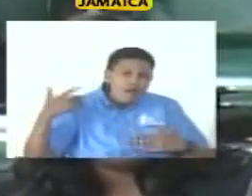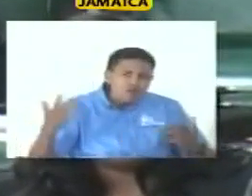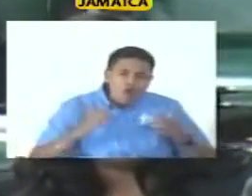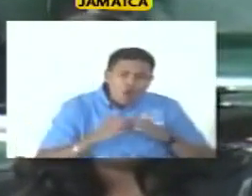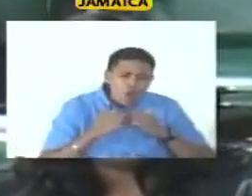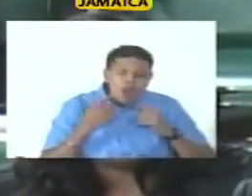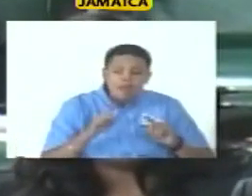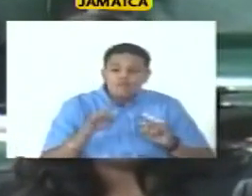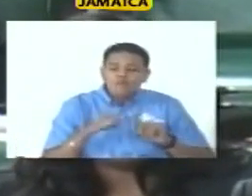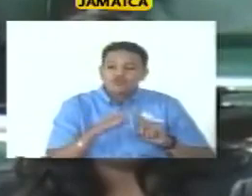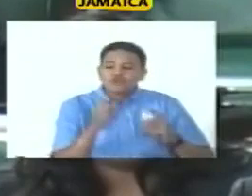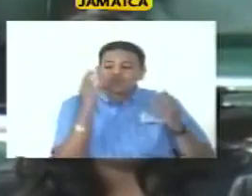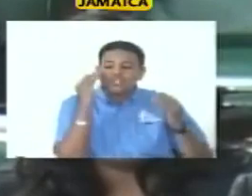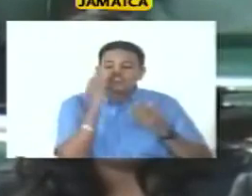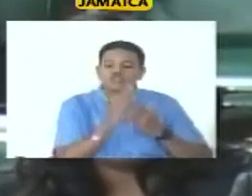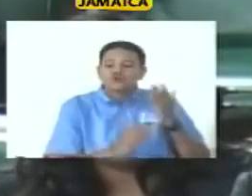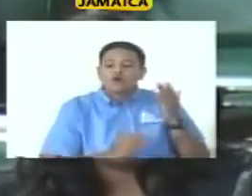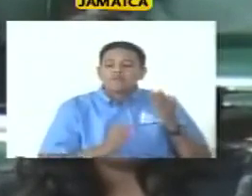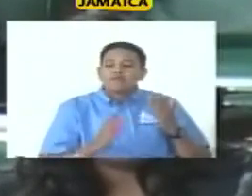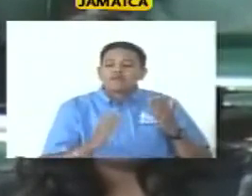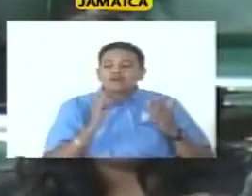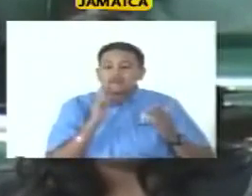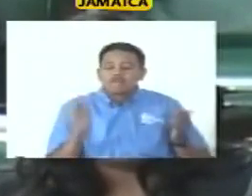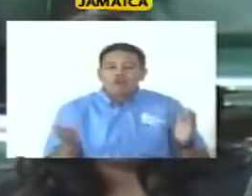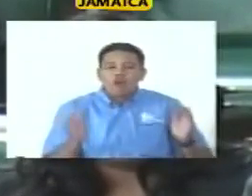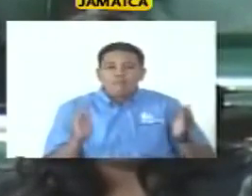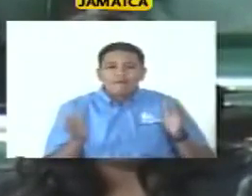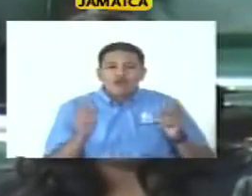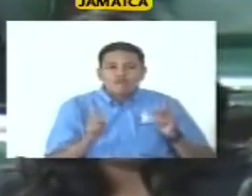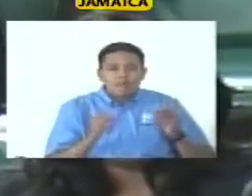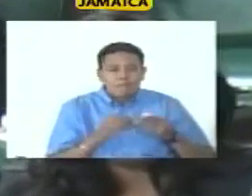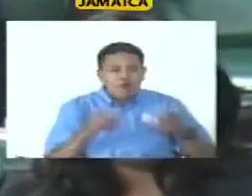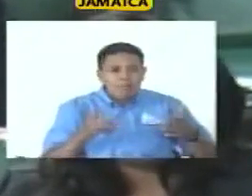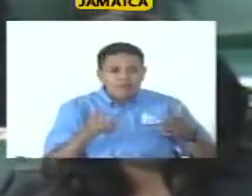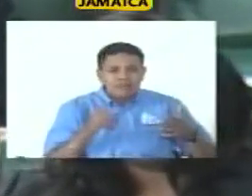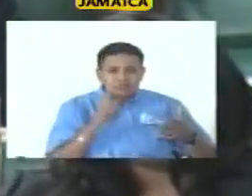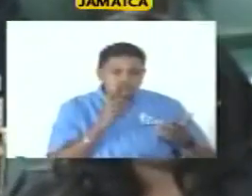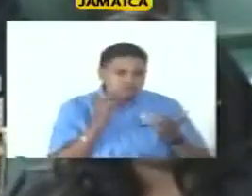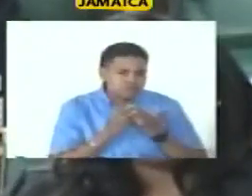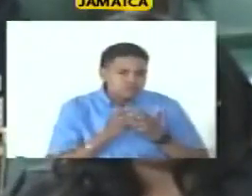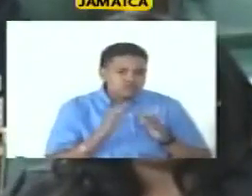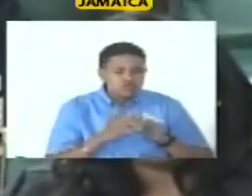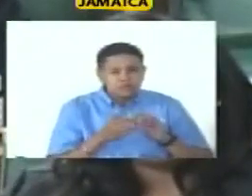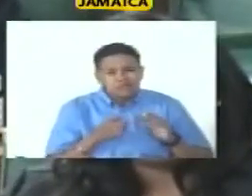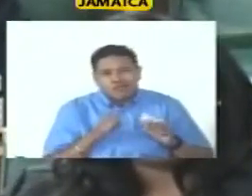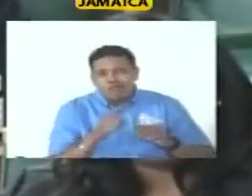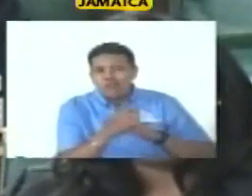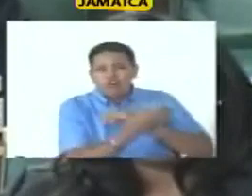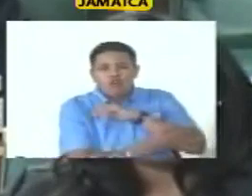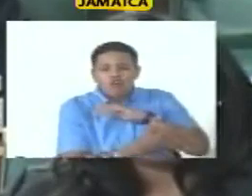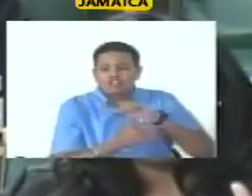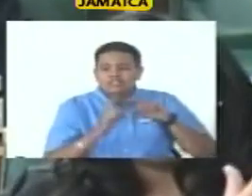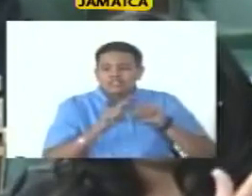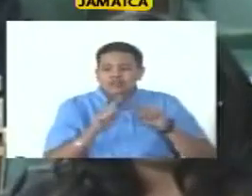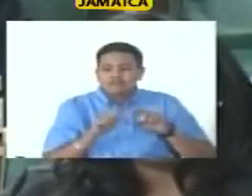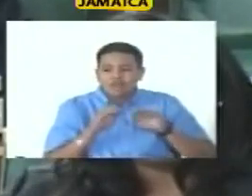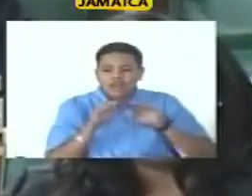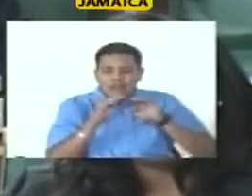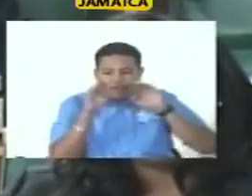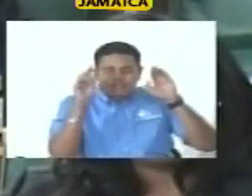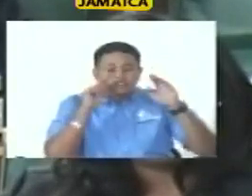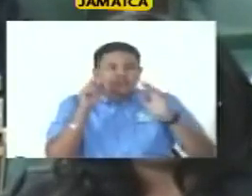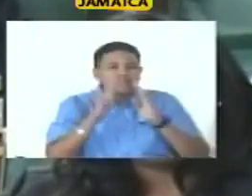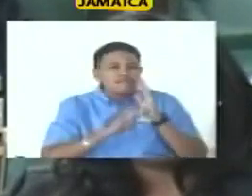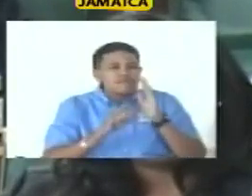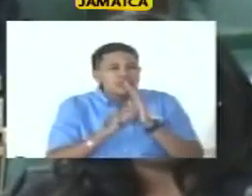you consider some of the comparable populations that are dealt with, deep rural, varying levels of literacy, varying levels